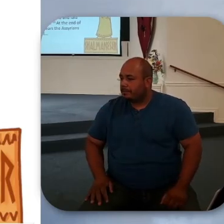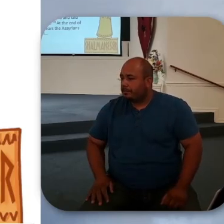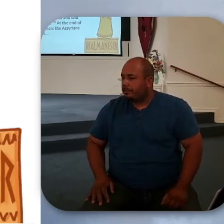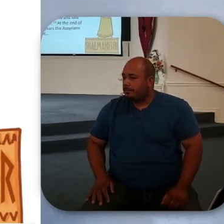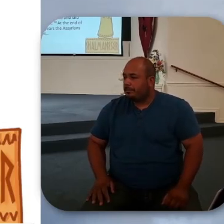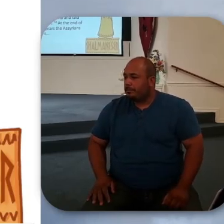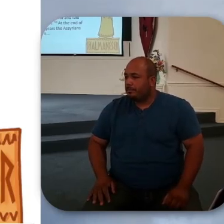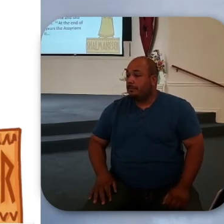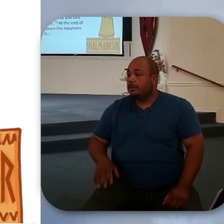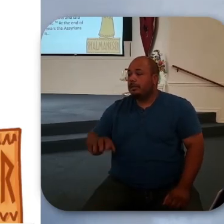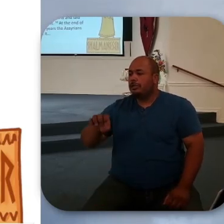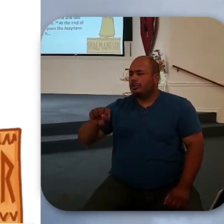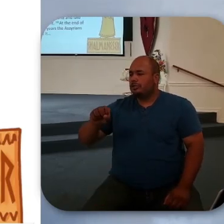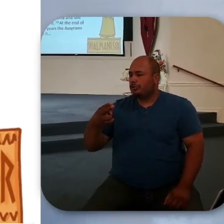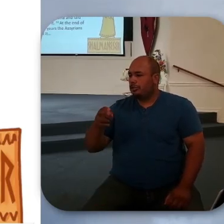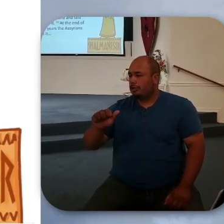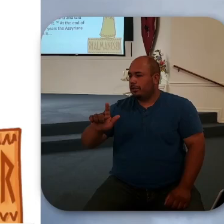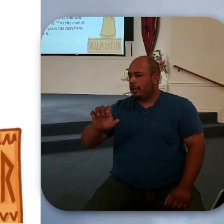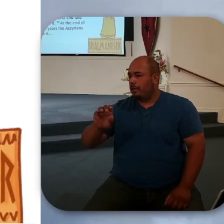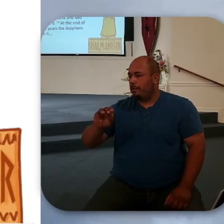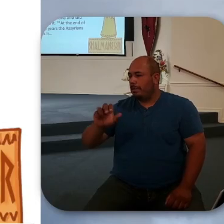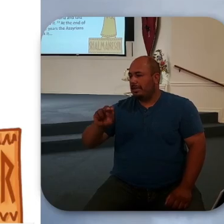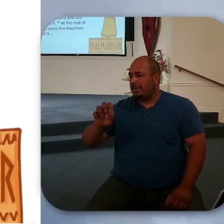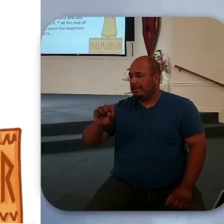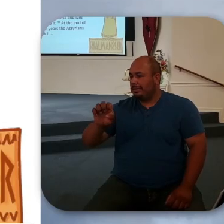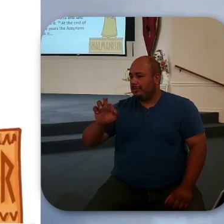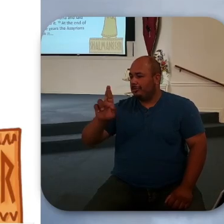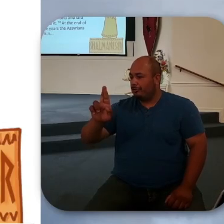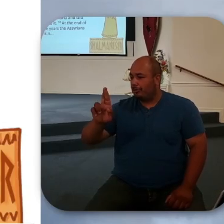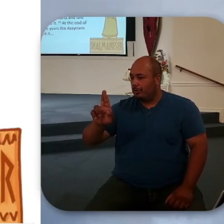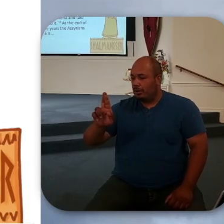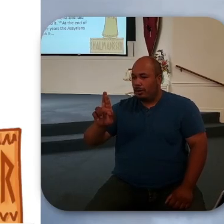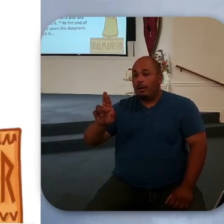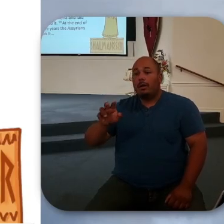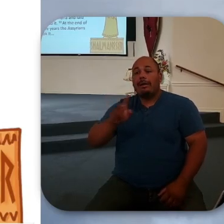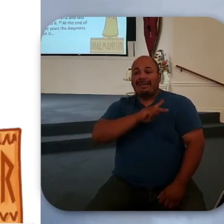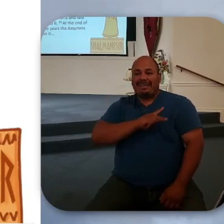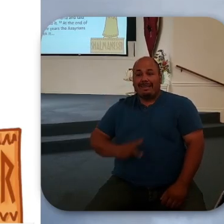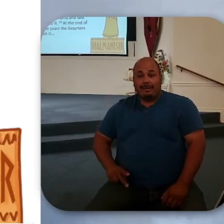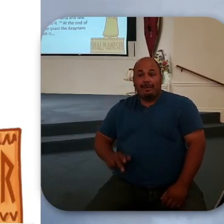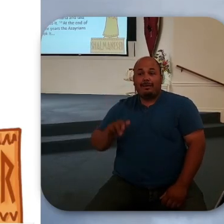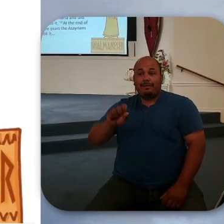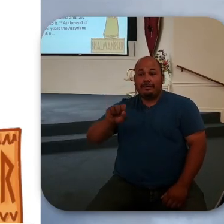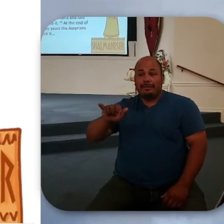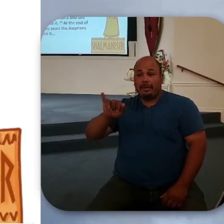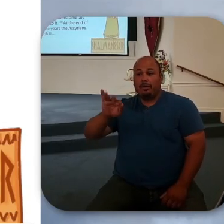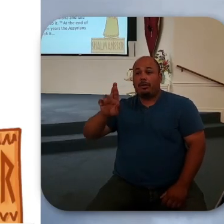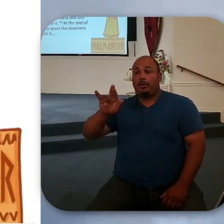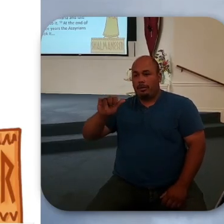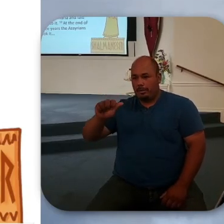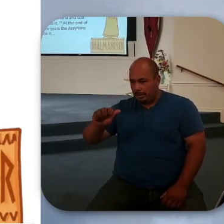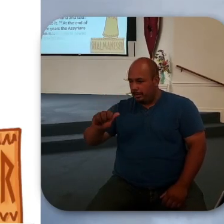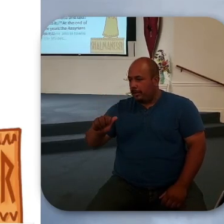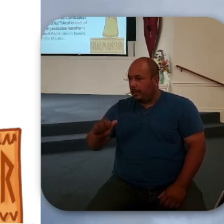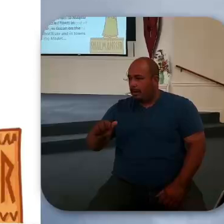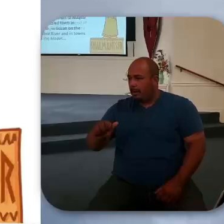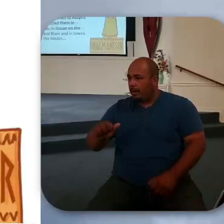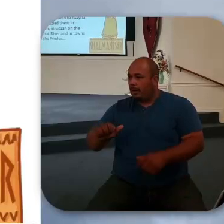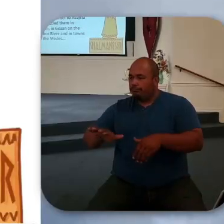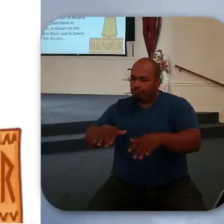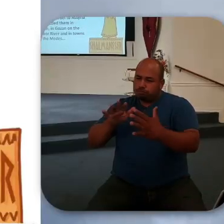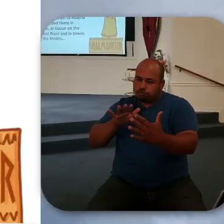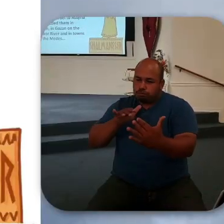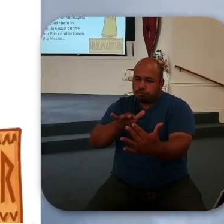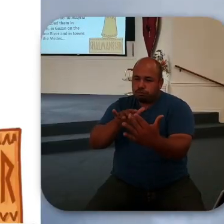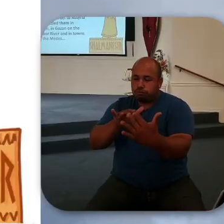Israel, Shalmaneser, king of Assyria, marched against Samaria and laid siege to it. At the end of 3 years, the